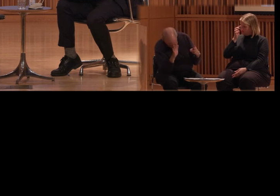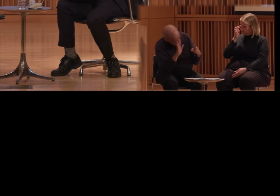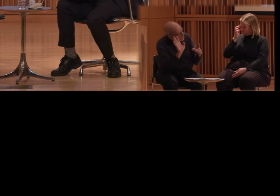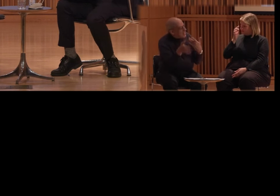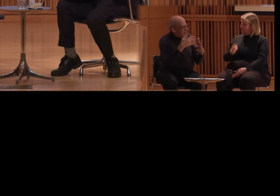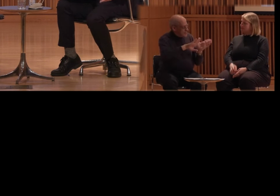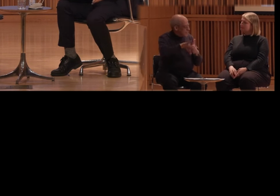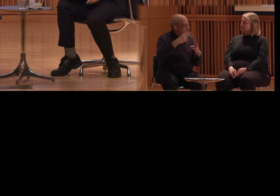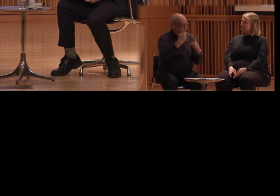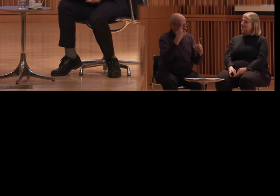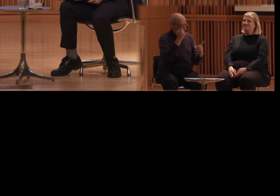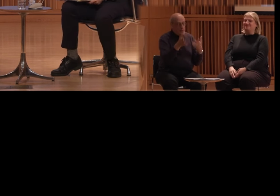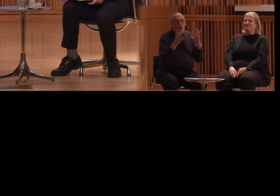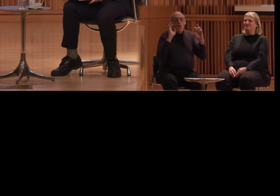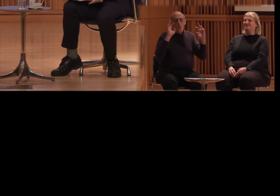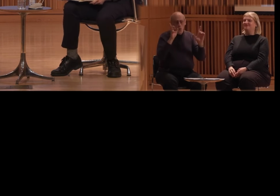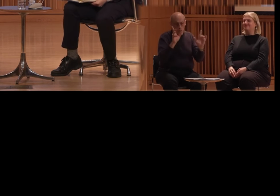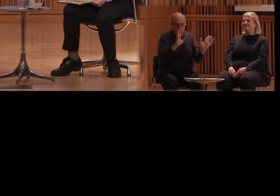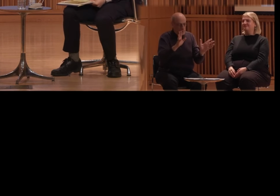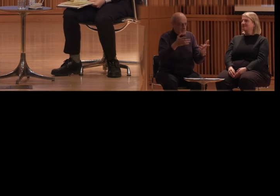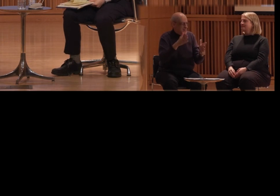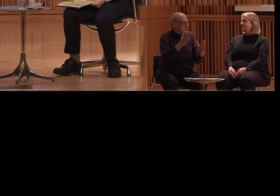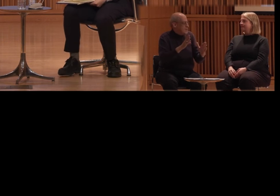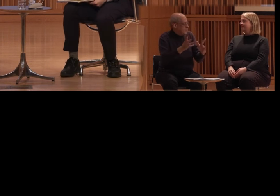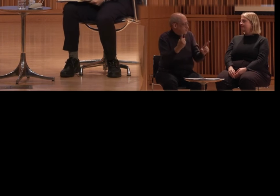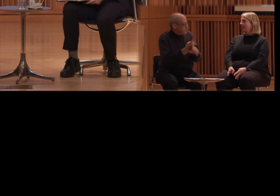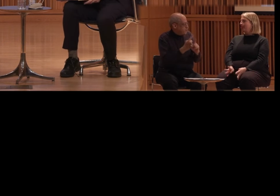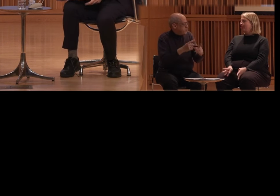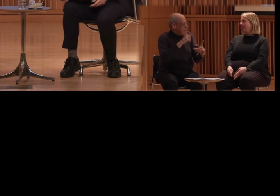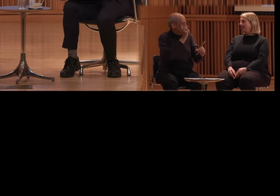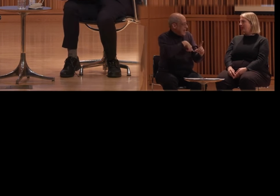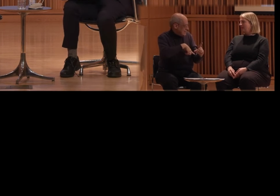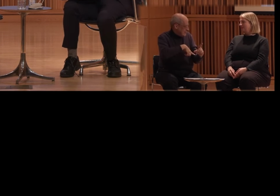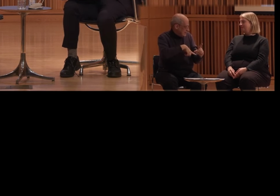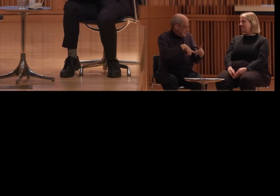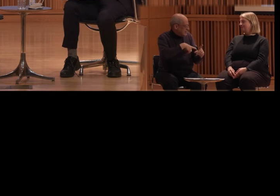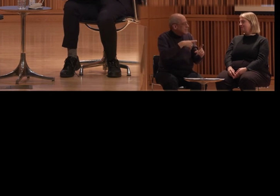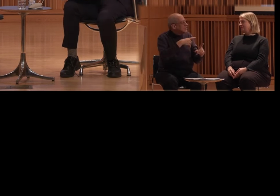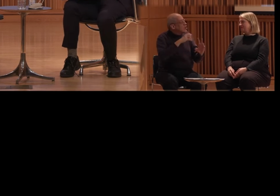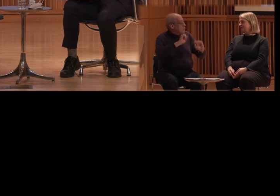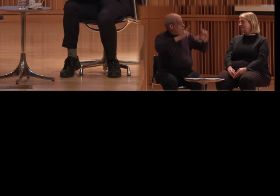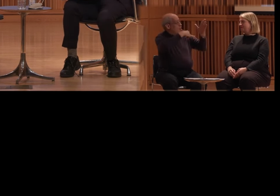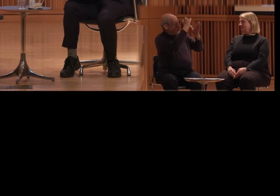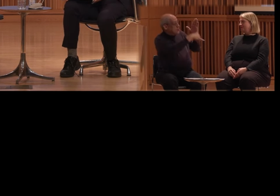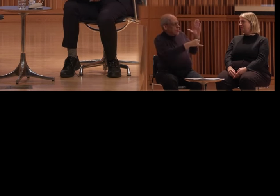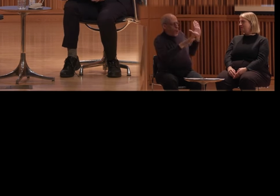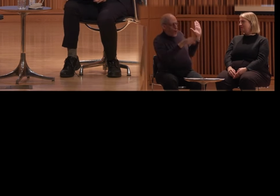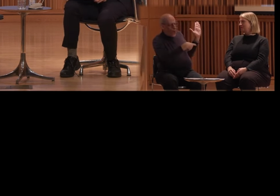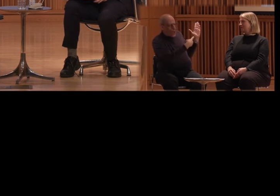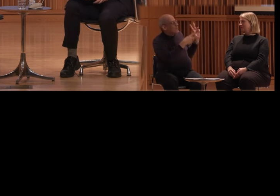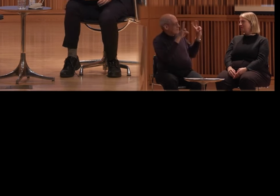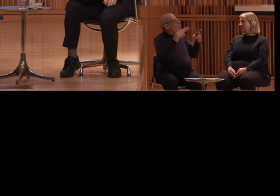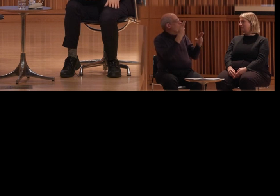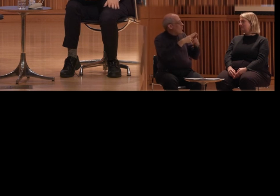Well, I call it something. It's basically a fallacy. And the fallacy is this. I basically put up a chart and I say, oh yeah, I call it the